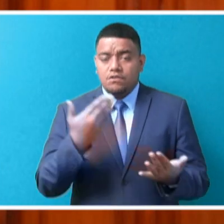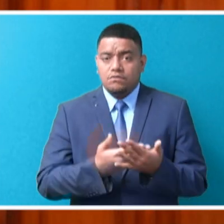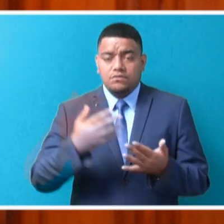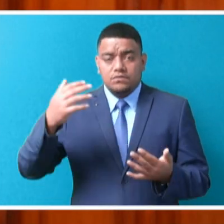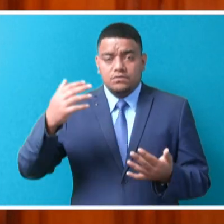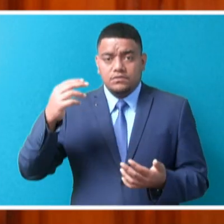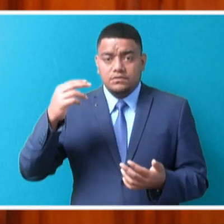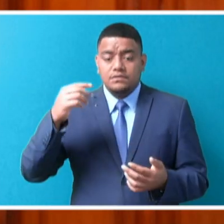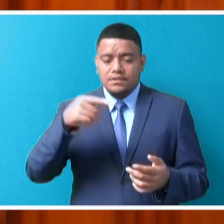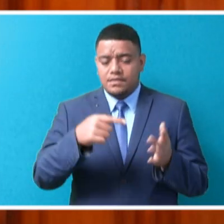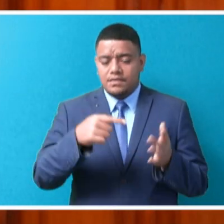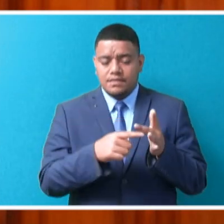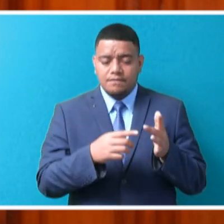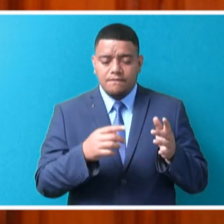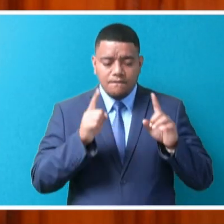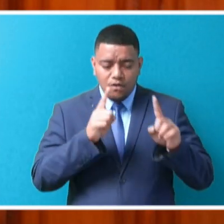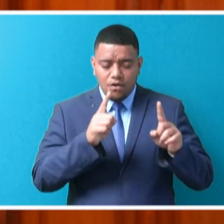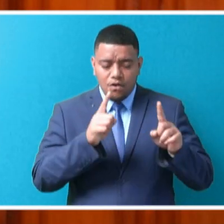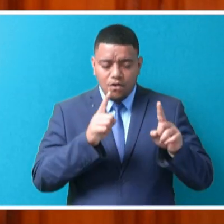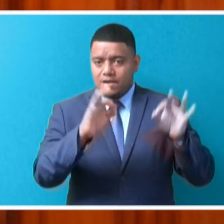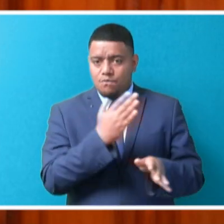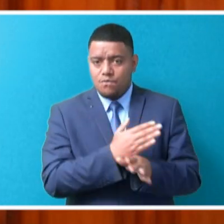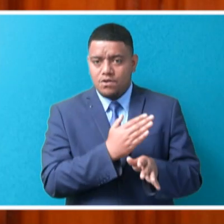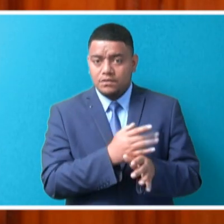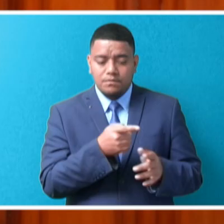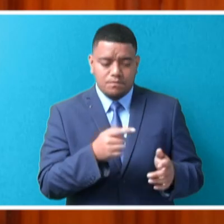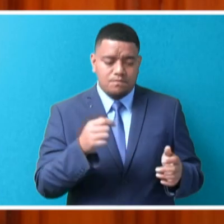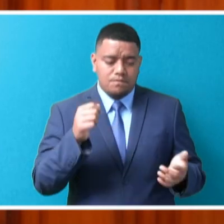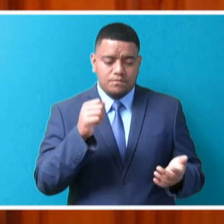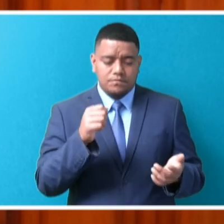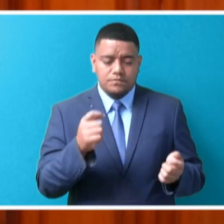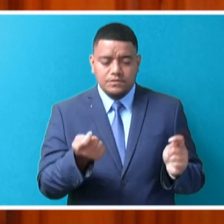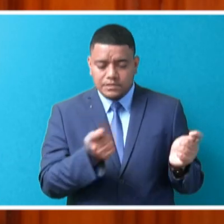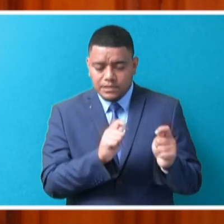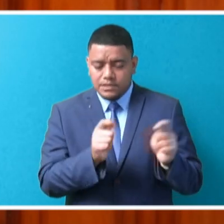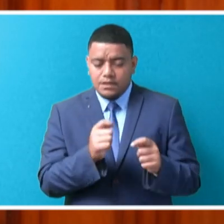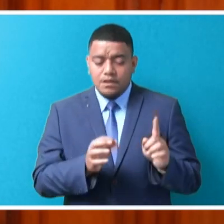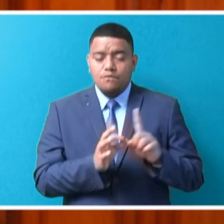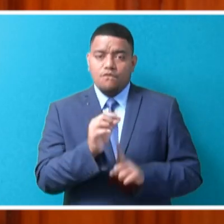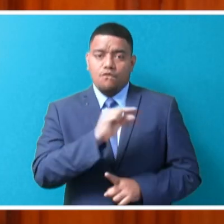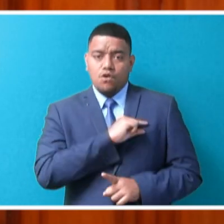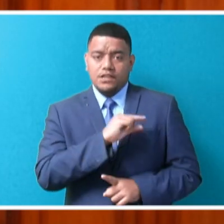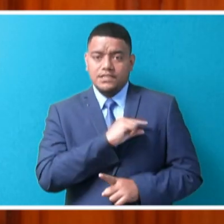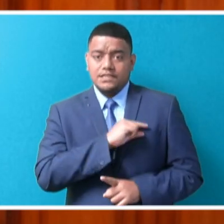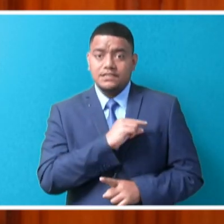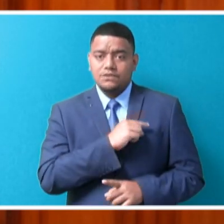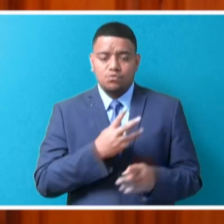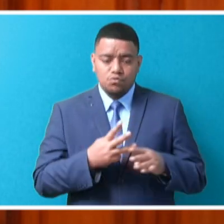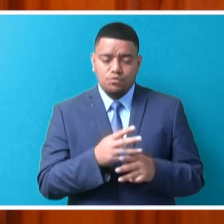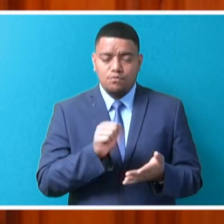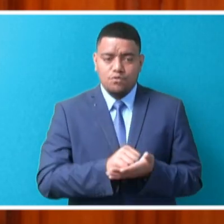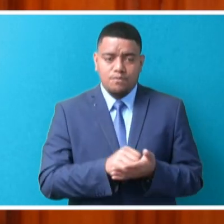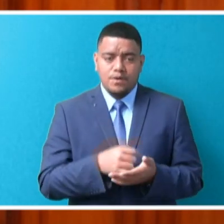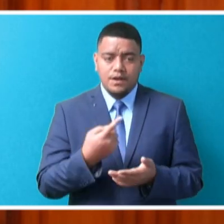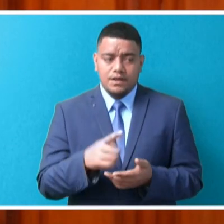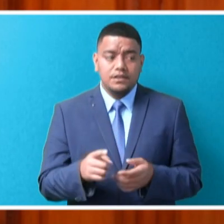Timber Forest Product Strategic Framework to formalize value chains, improve quality standards, enhance market access, and provide